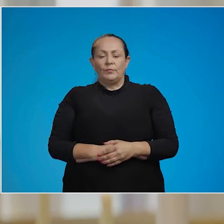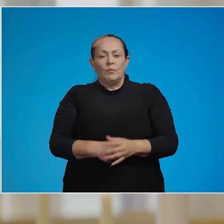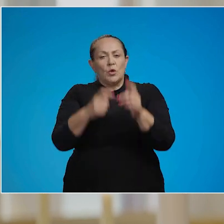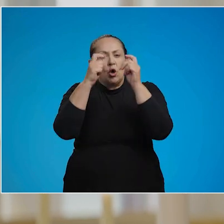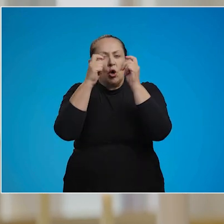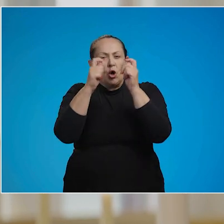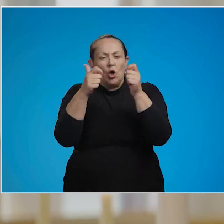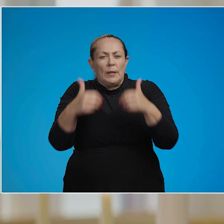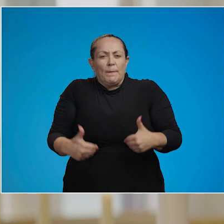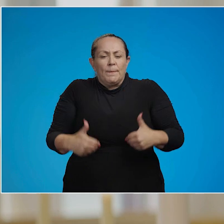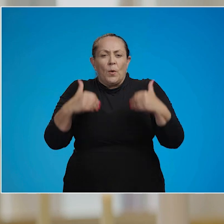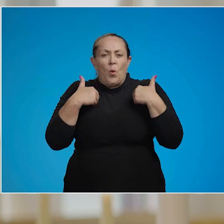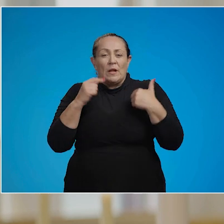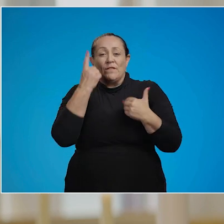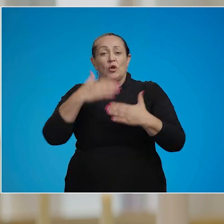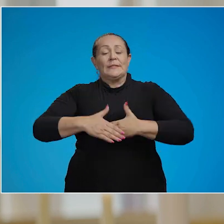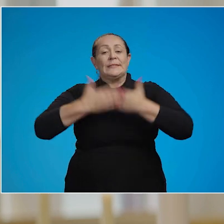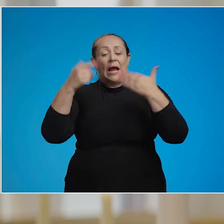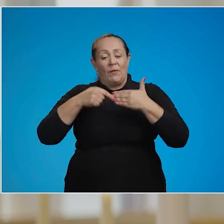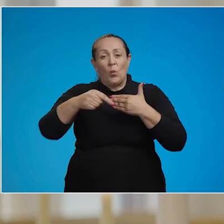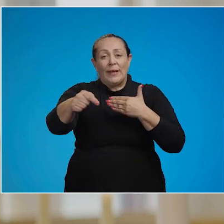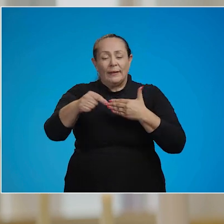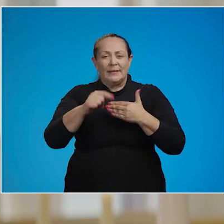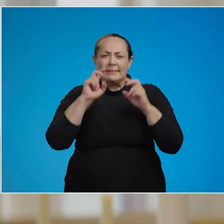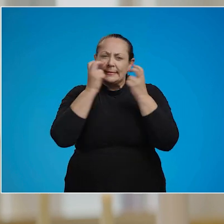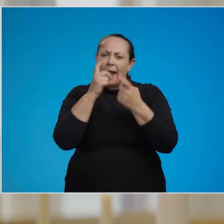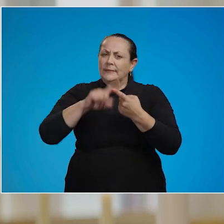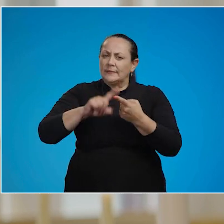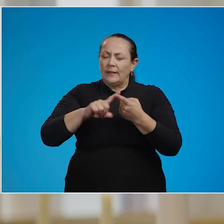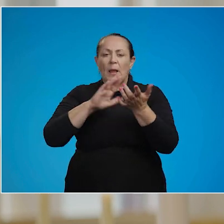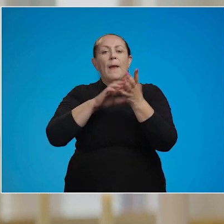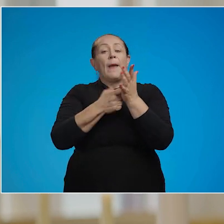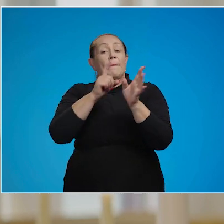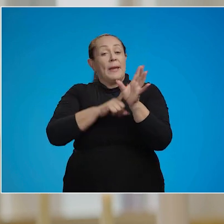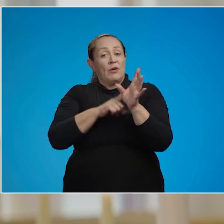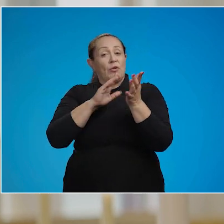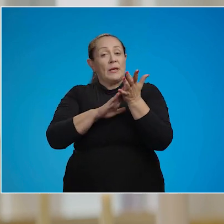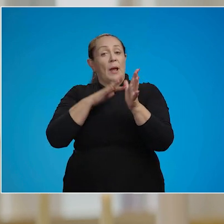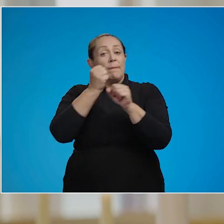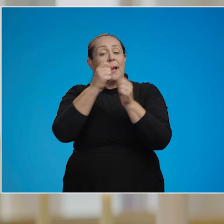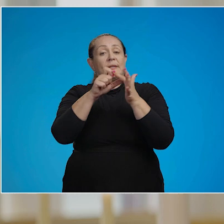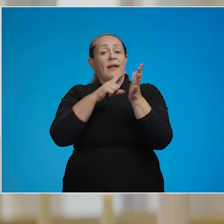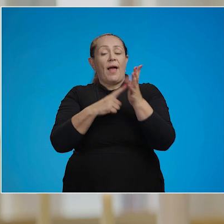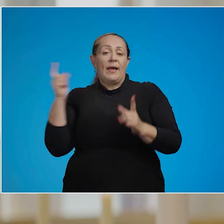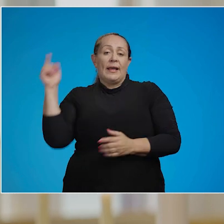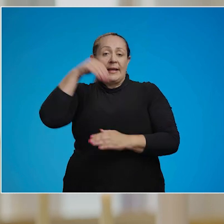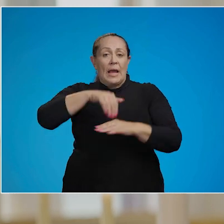It was very early on the first day of the week, and still dark, when Mary of Magdala came to the